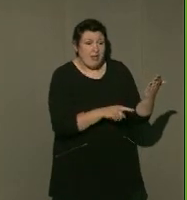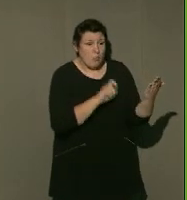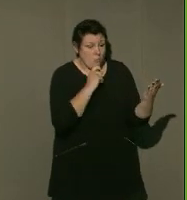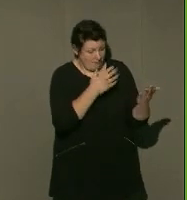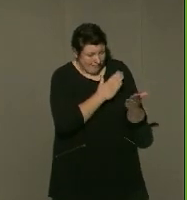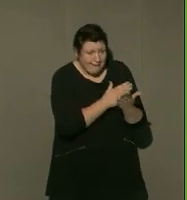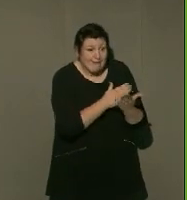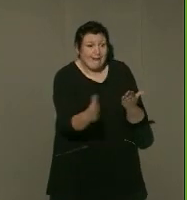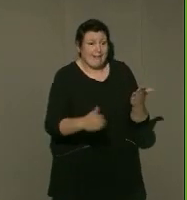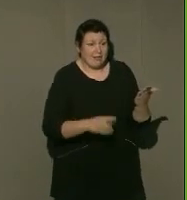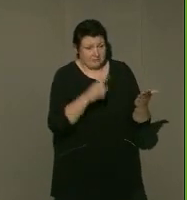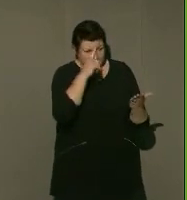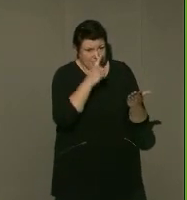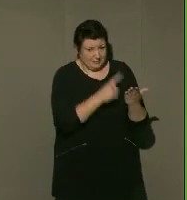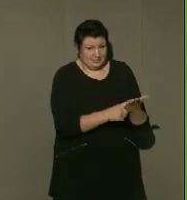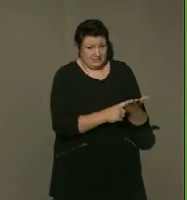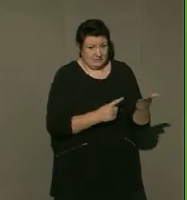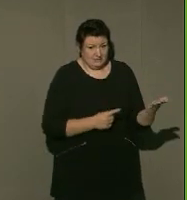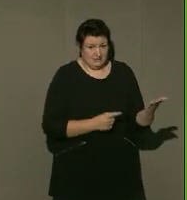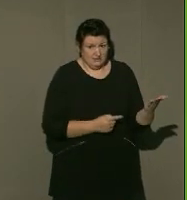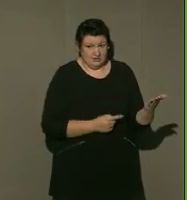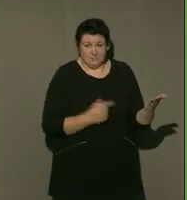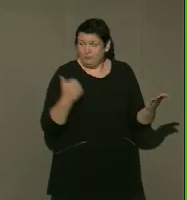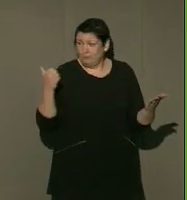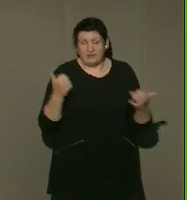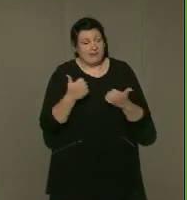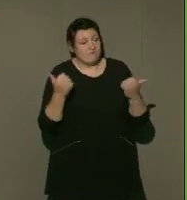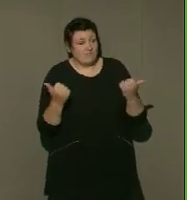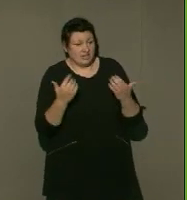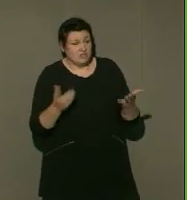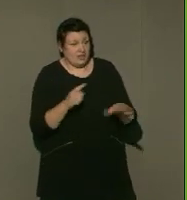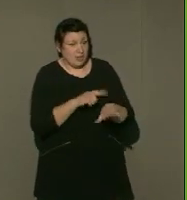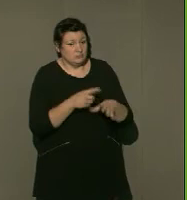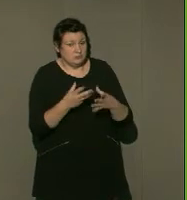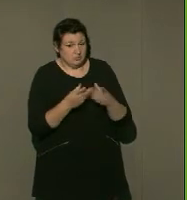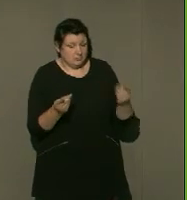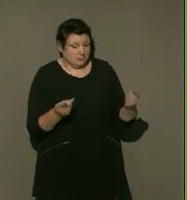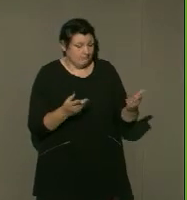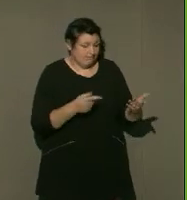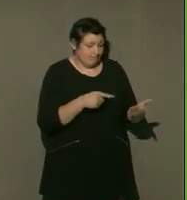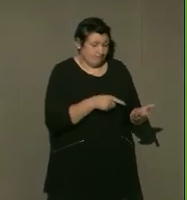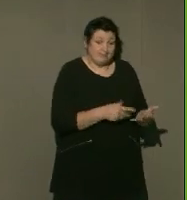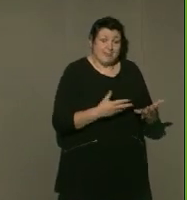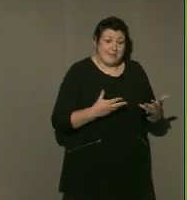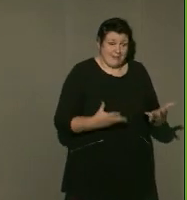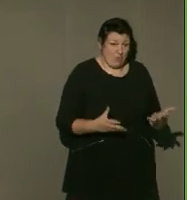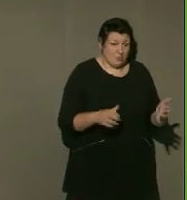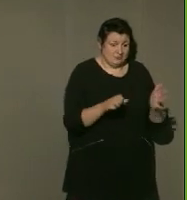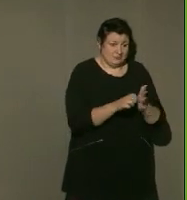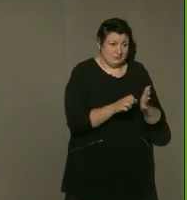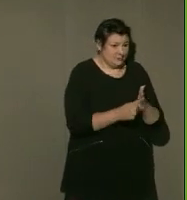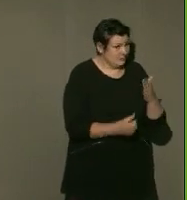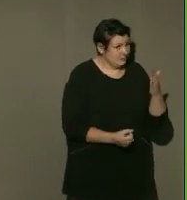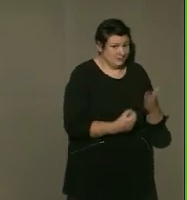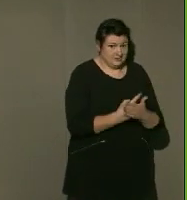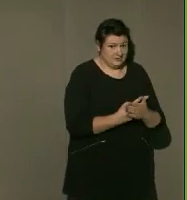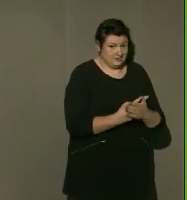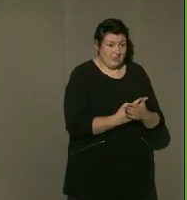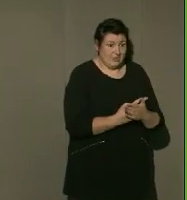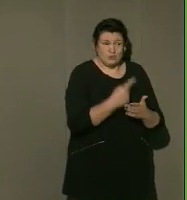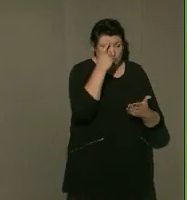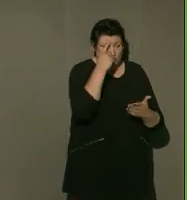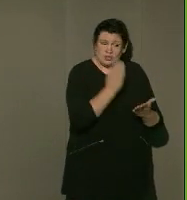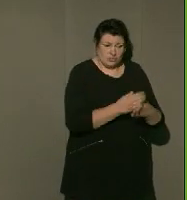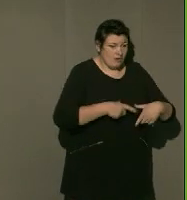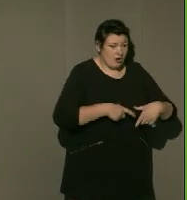clear the decision of the membership. Okay, and you're finishing now. We've been placed in a very difficult situation. This isn't the way forward for this.